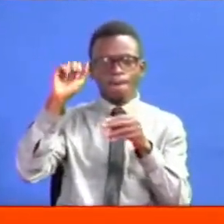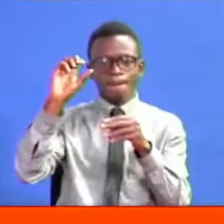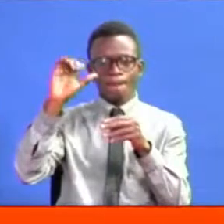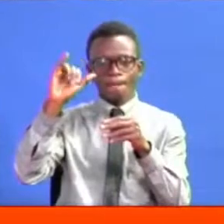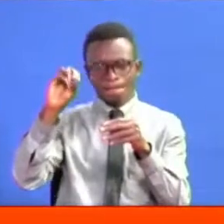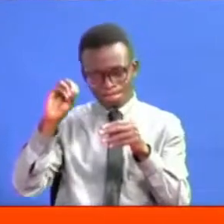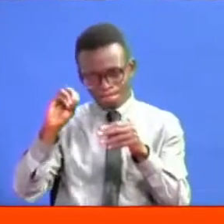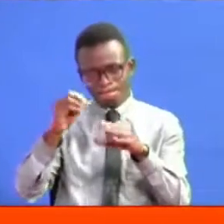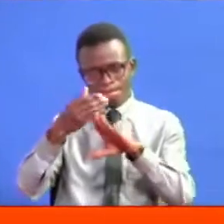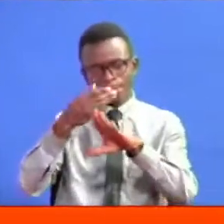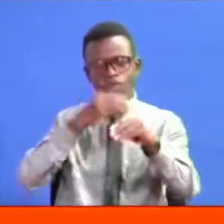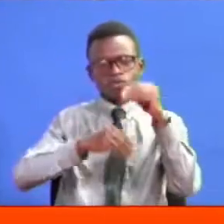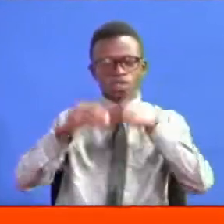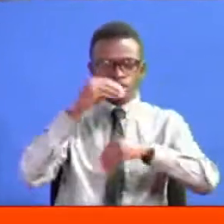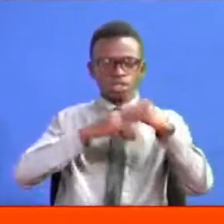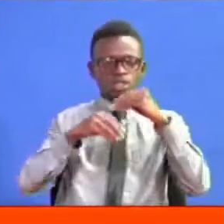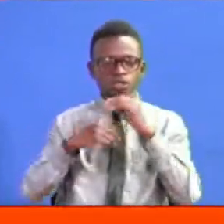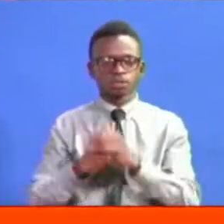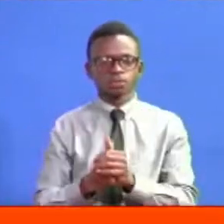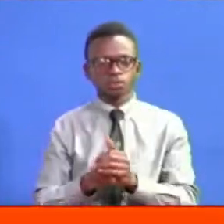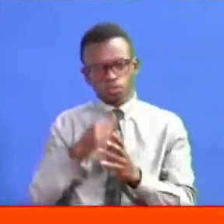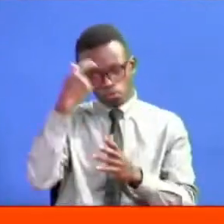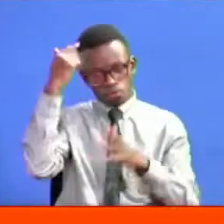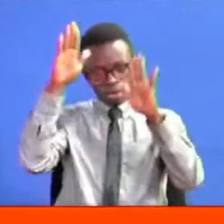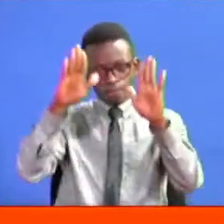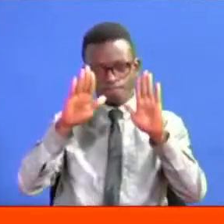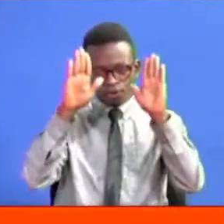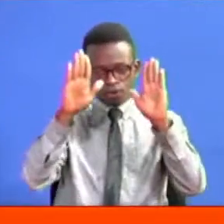of the Tuesday 9th general elections.